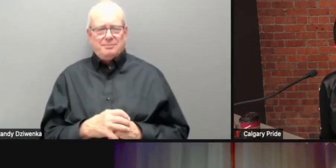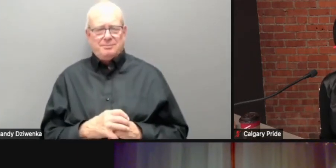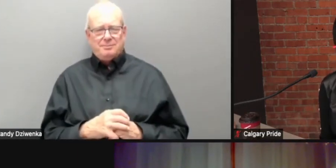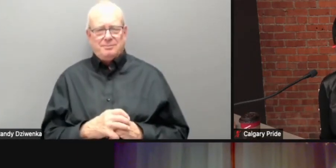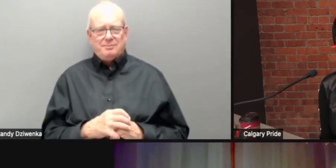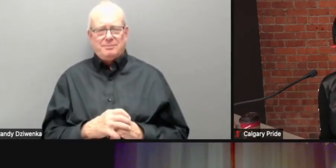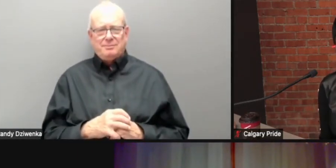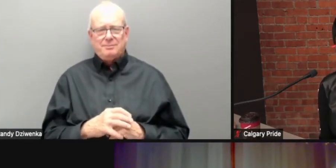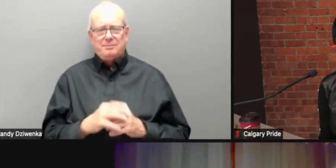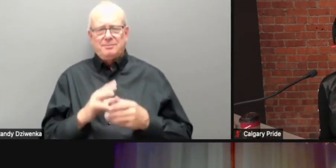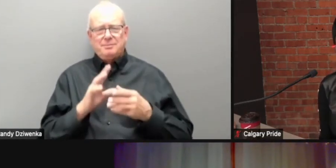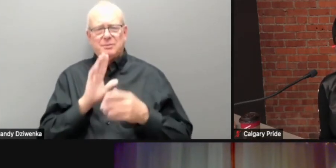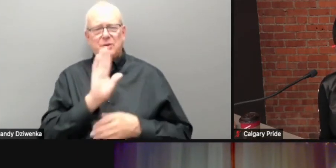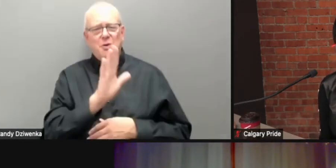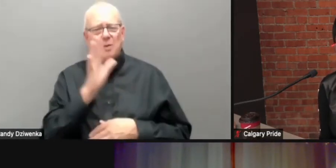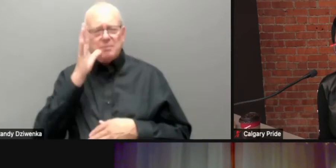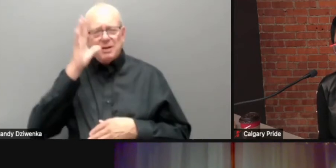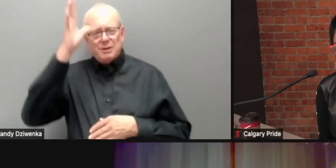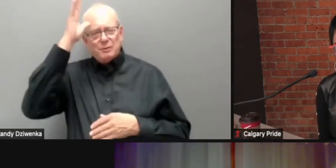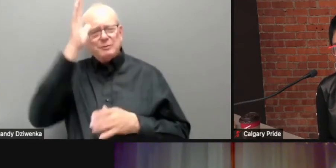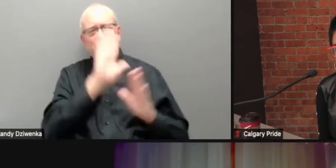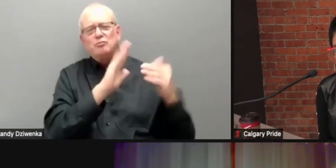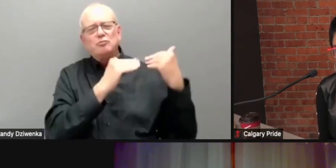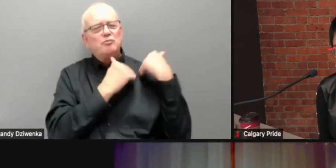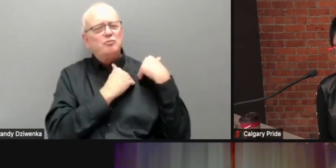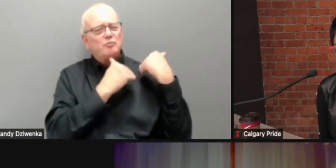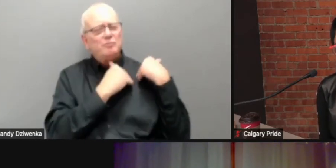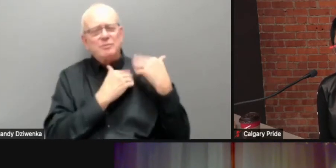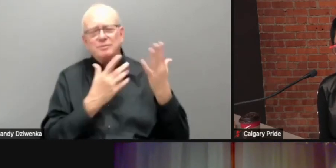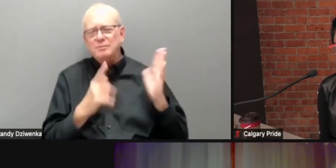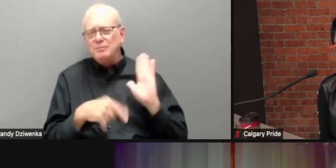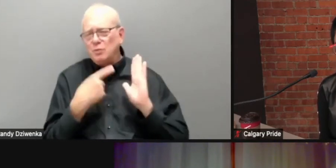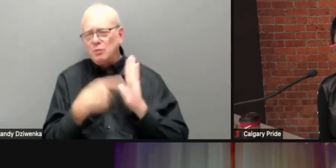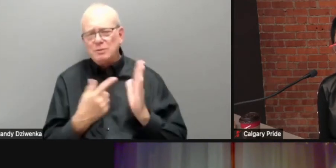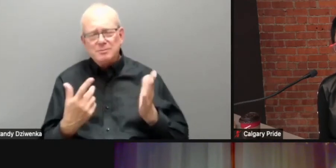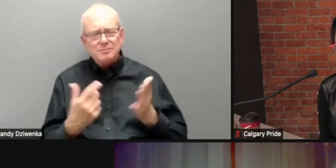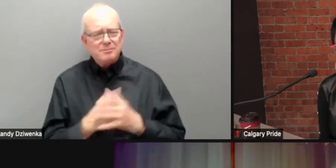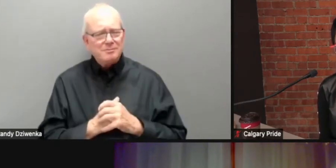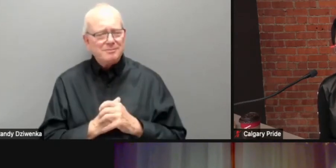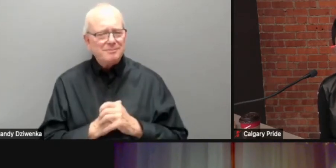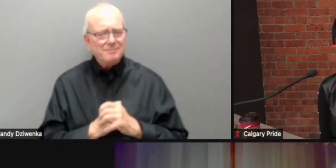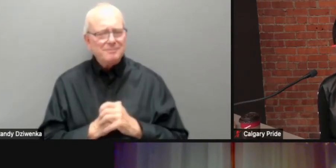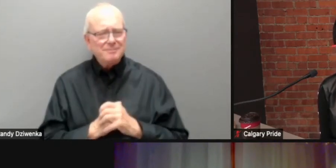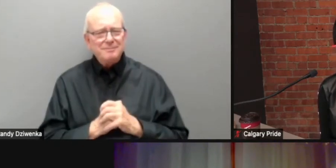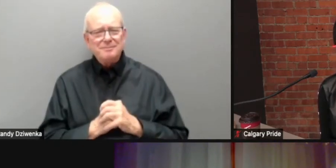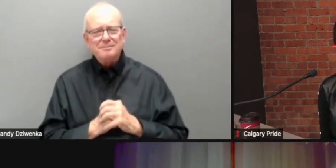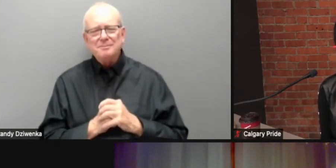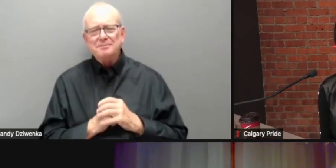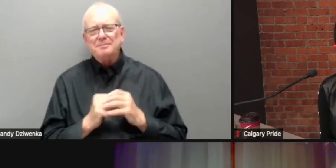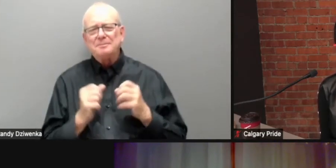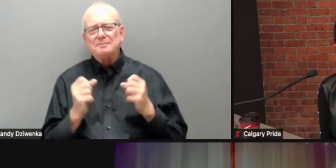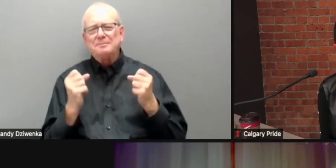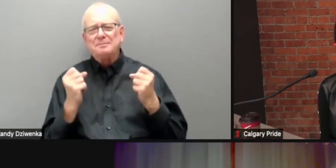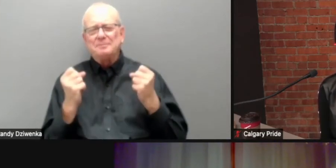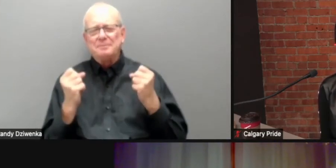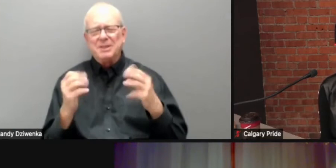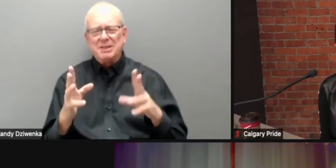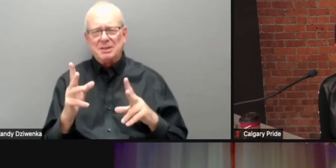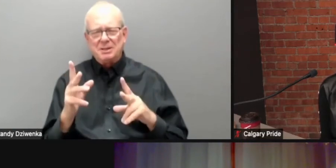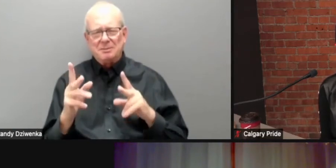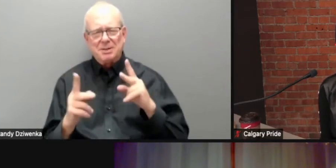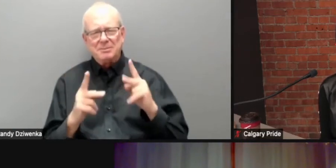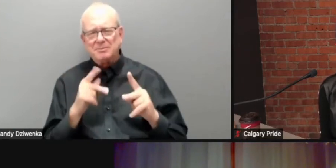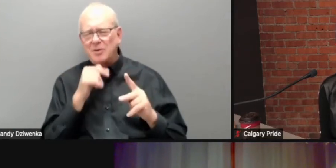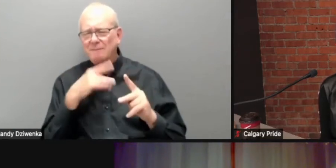sometimes it's almost missed or maybe not as understood in terms of the